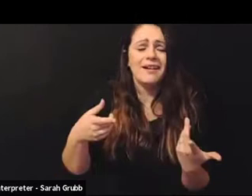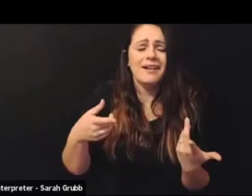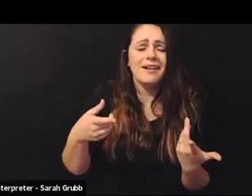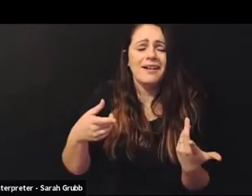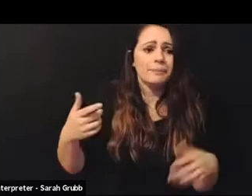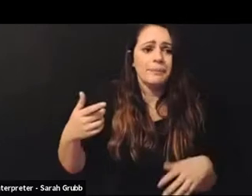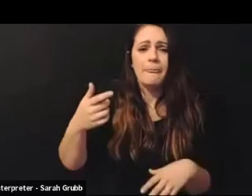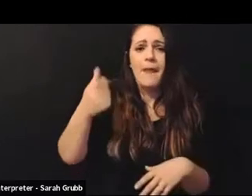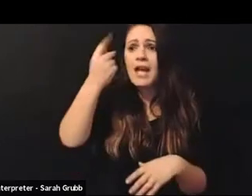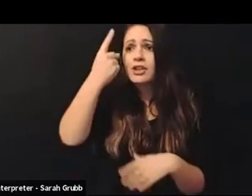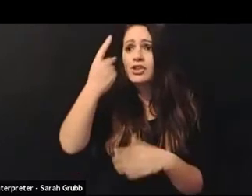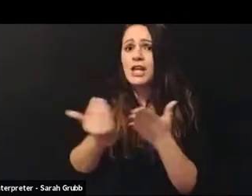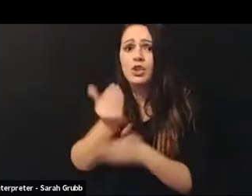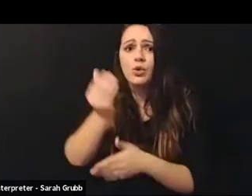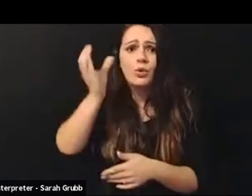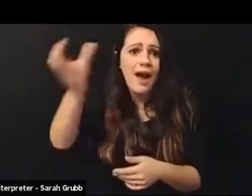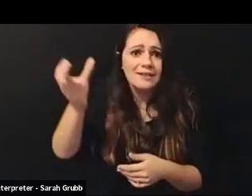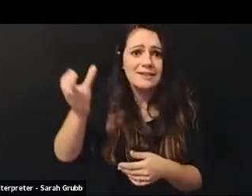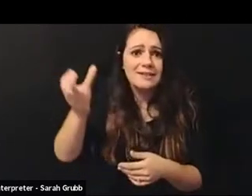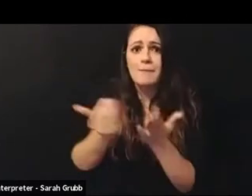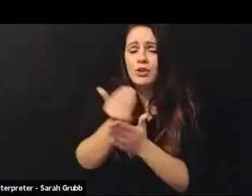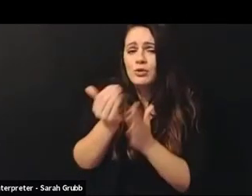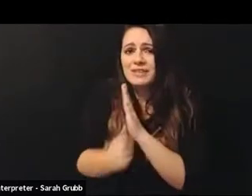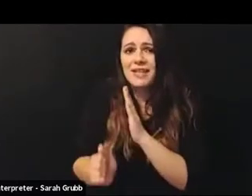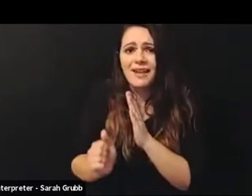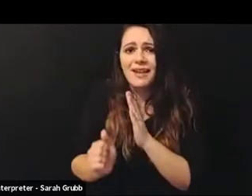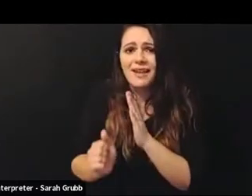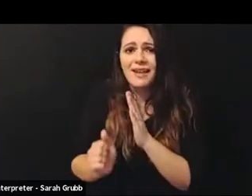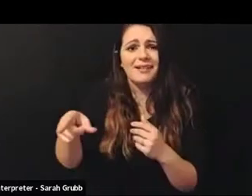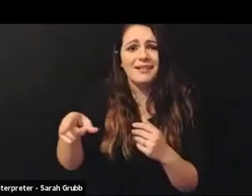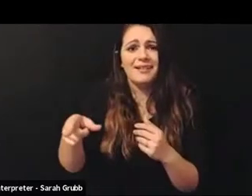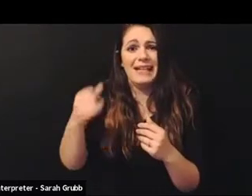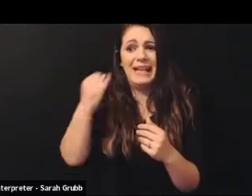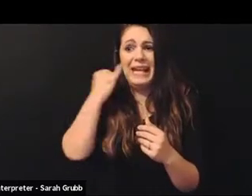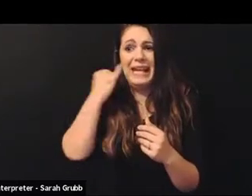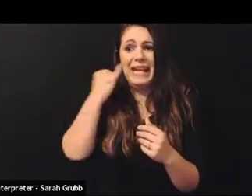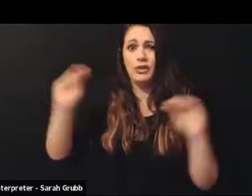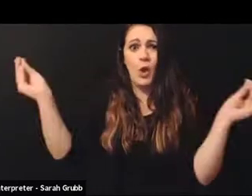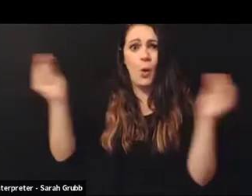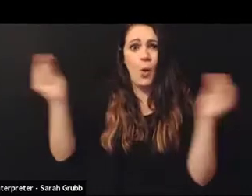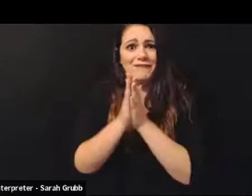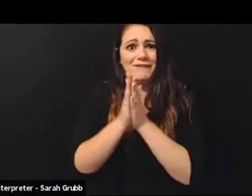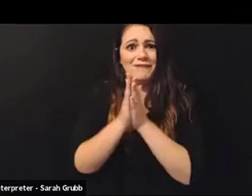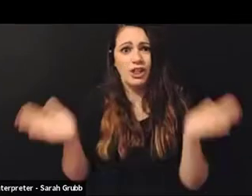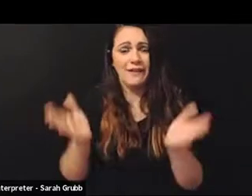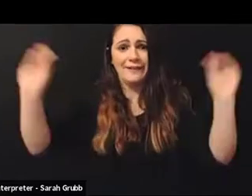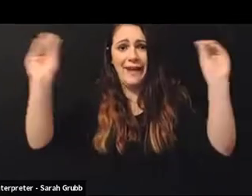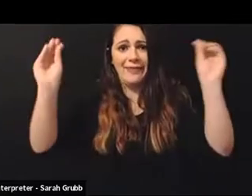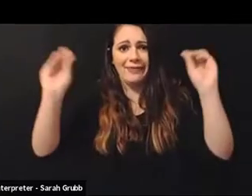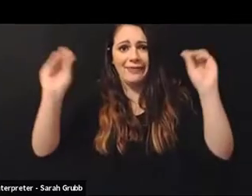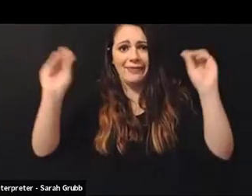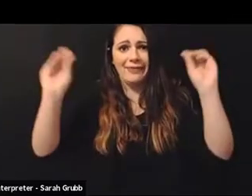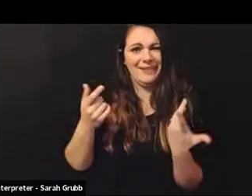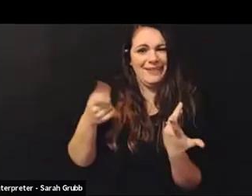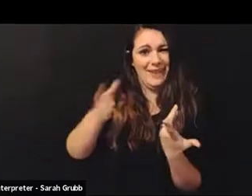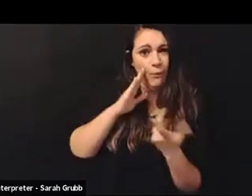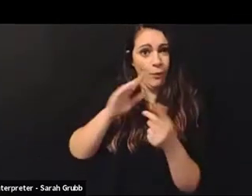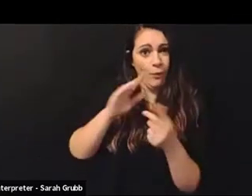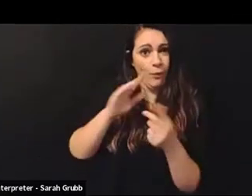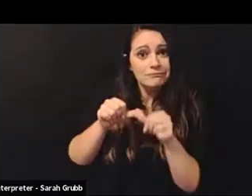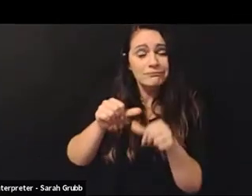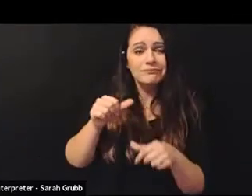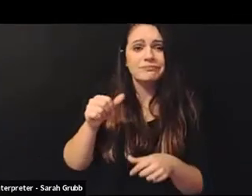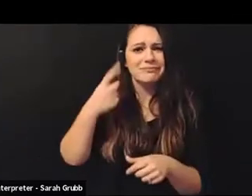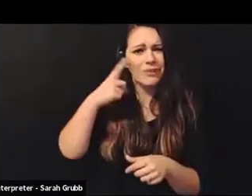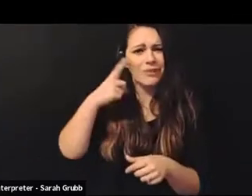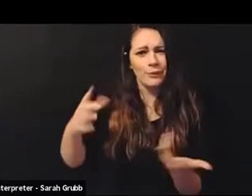they're not interested and motivated, okay? We think about the child's preferences and then thinking about what are they